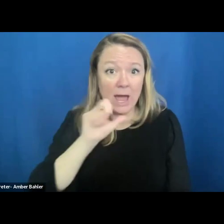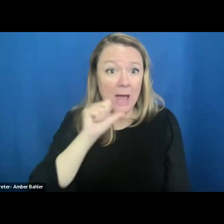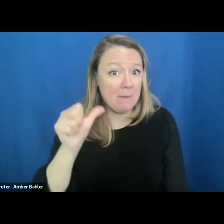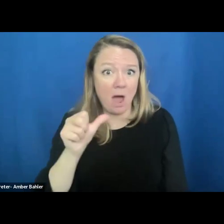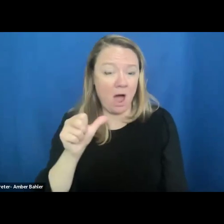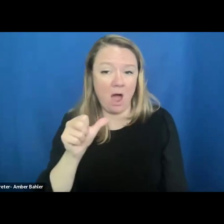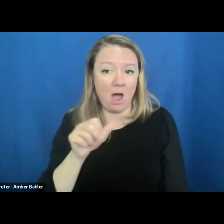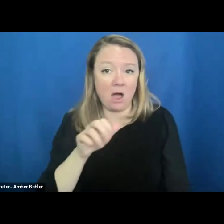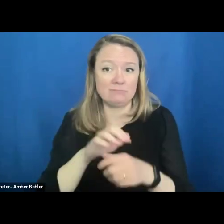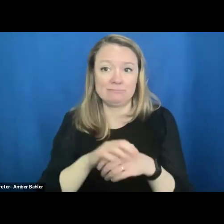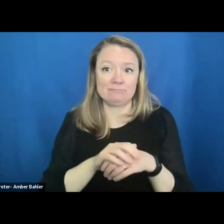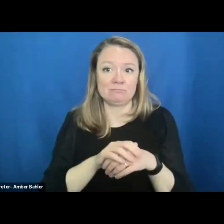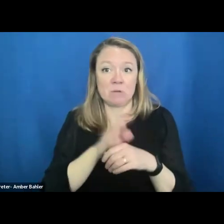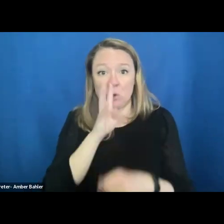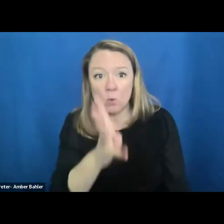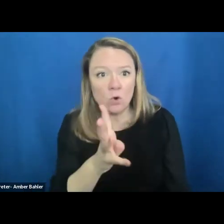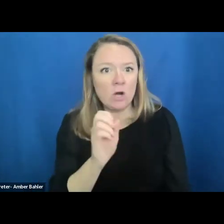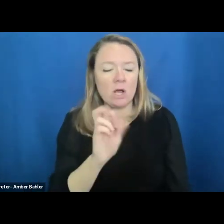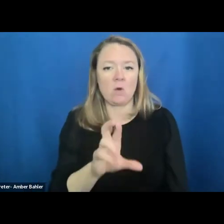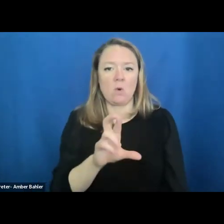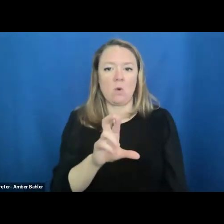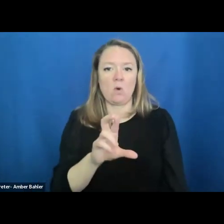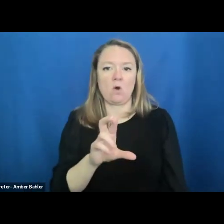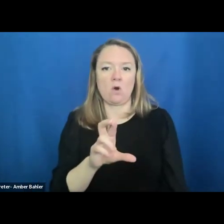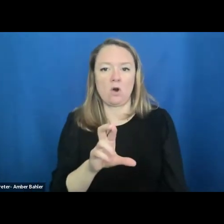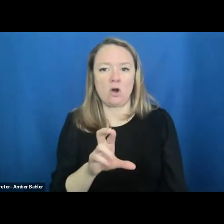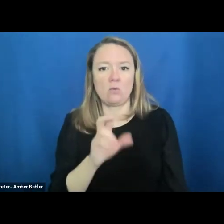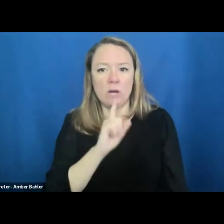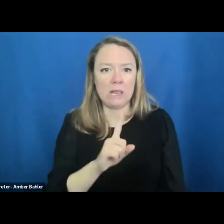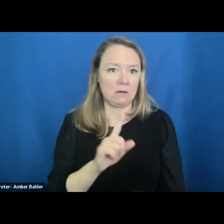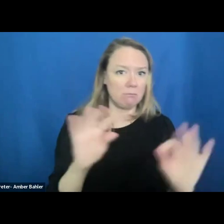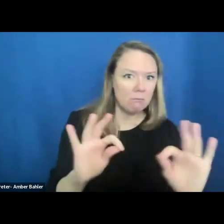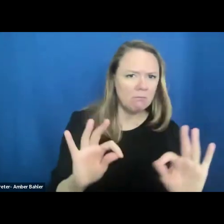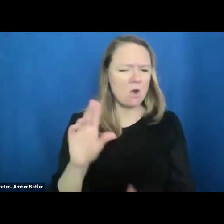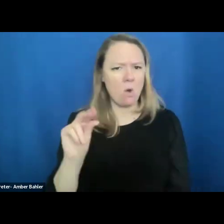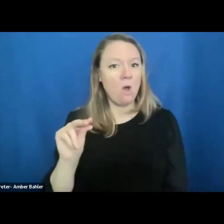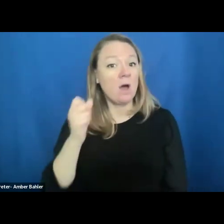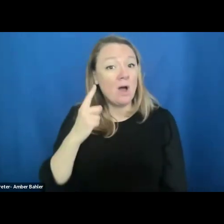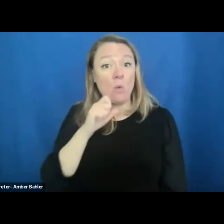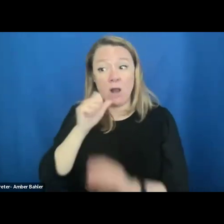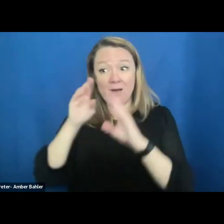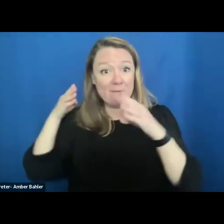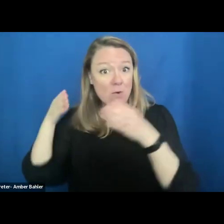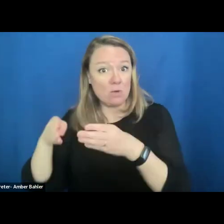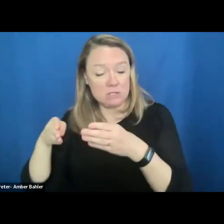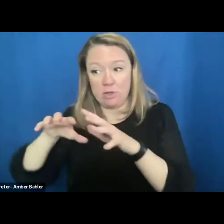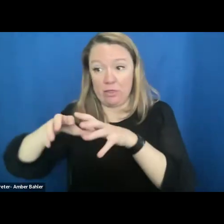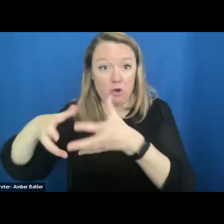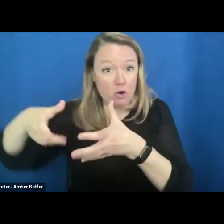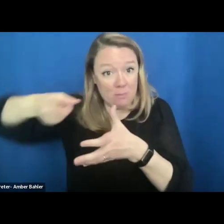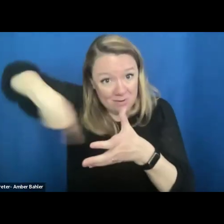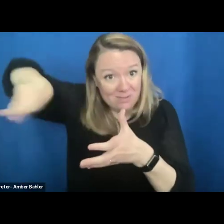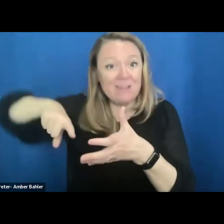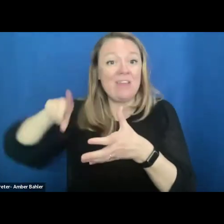with a population that needs this service the most. If any of you can go down in the metro areas of Portland,